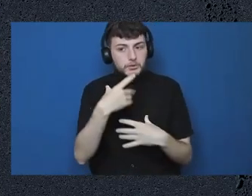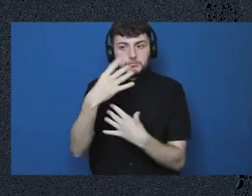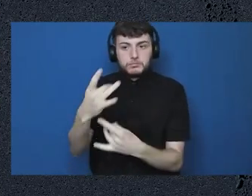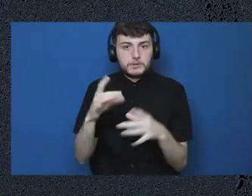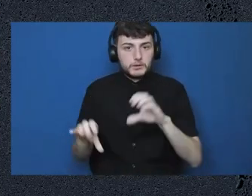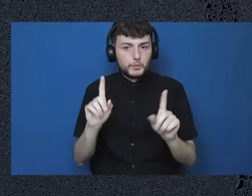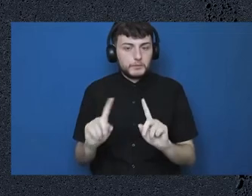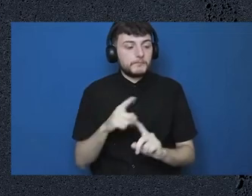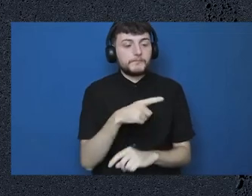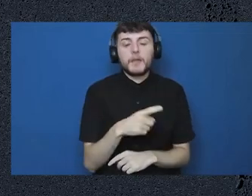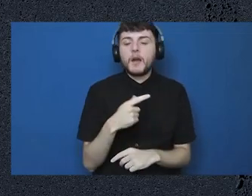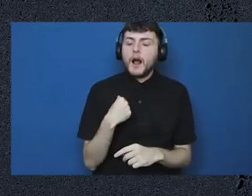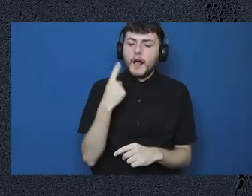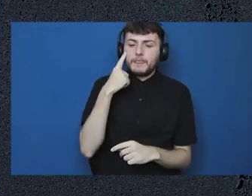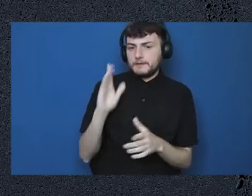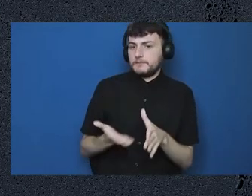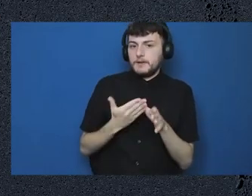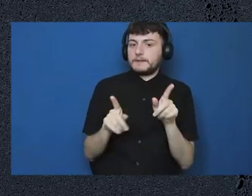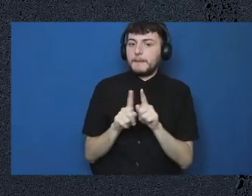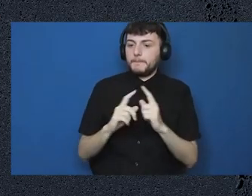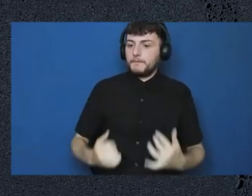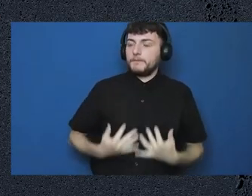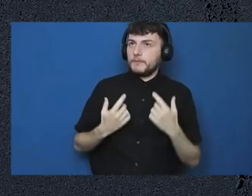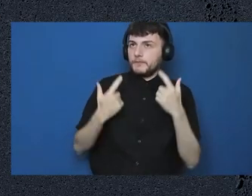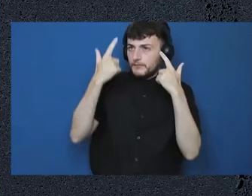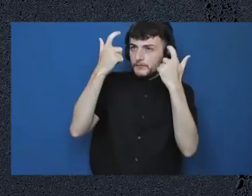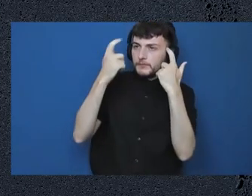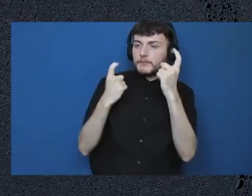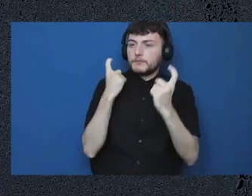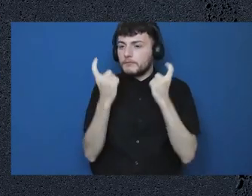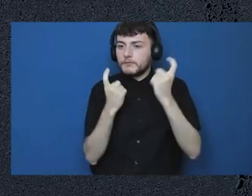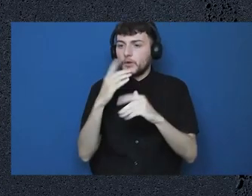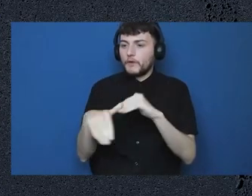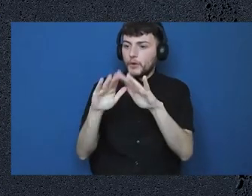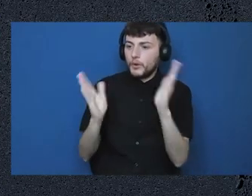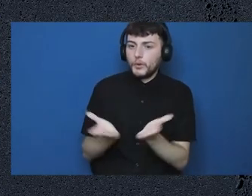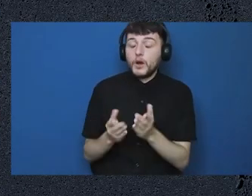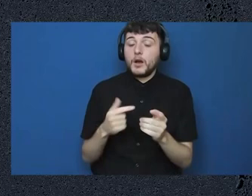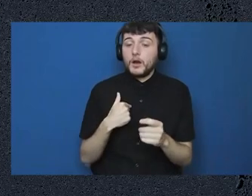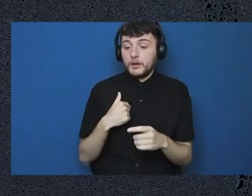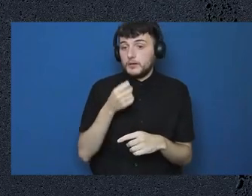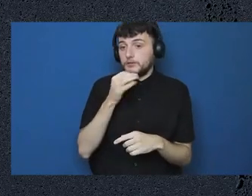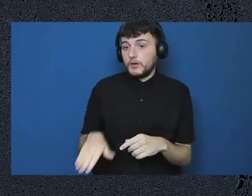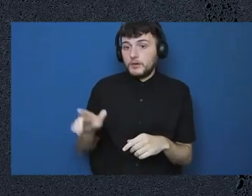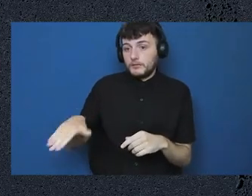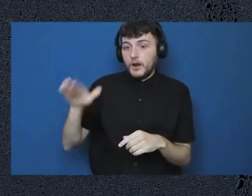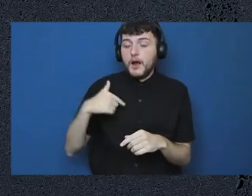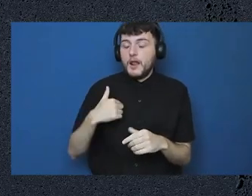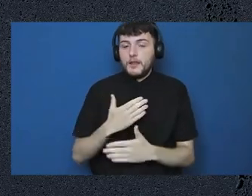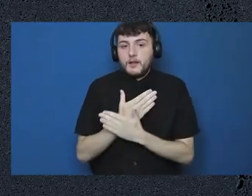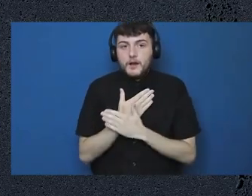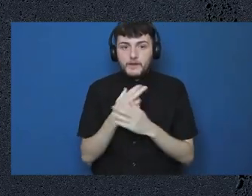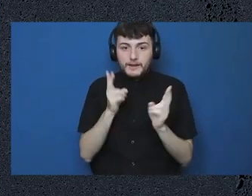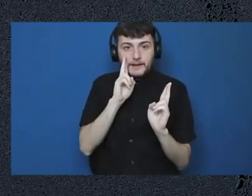and creativity as well. I was one of those little kids that loved nature and getting really muddy and going down